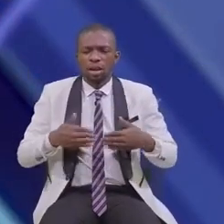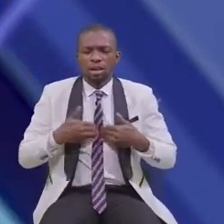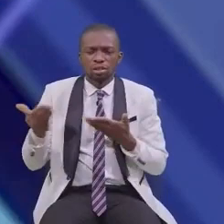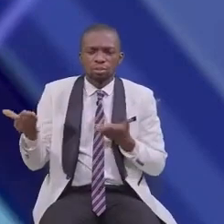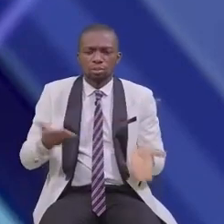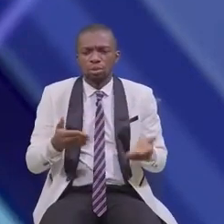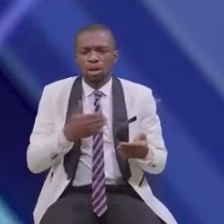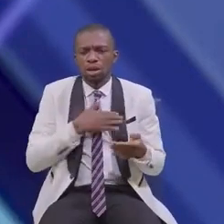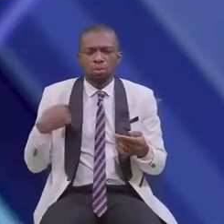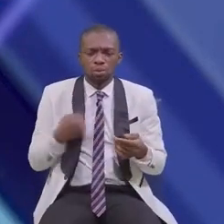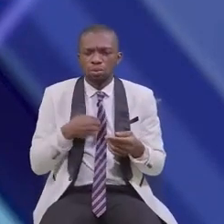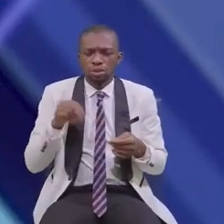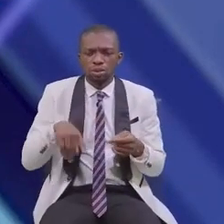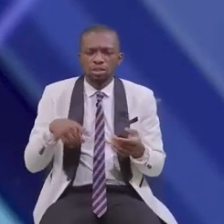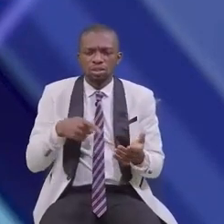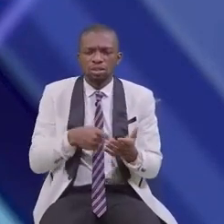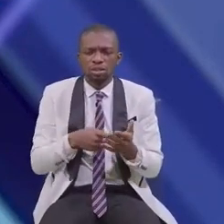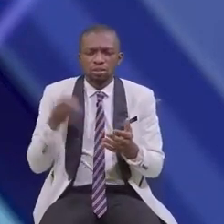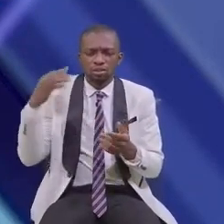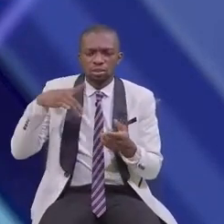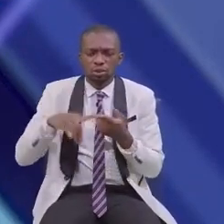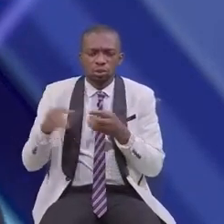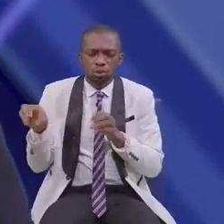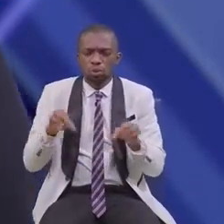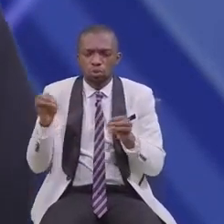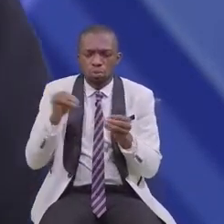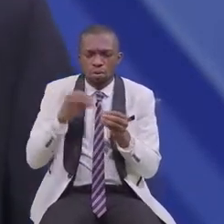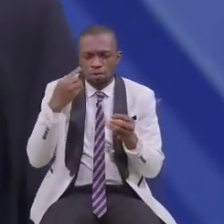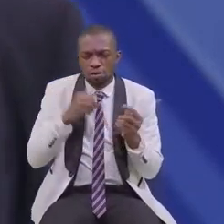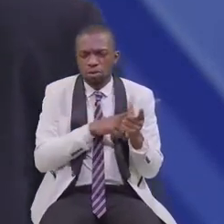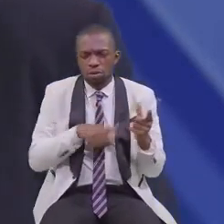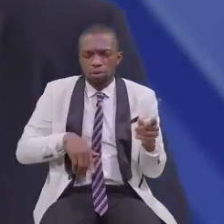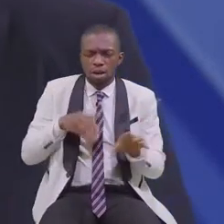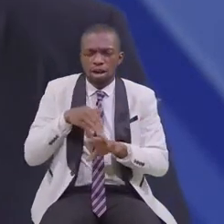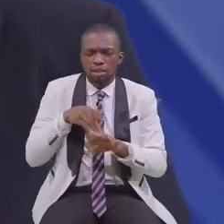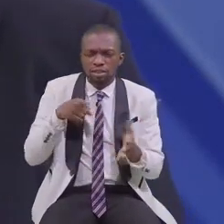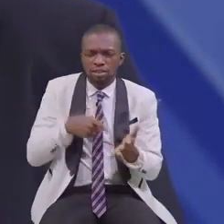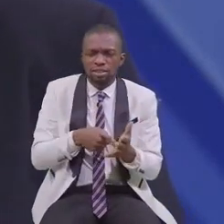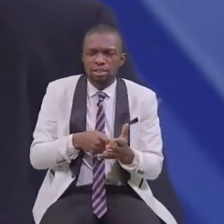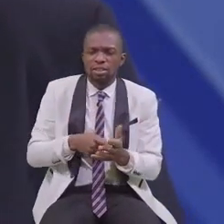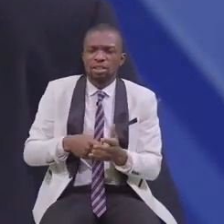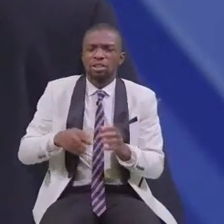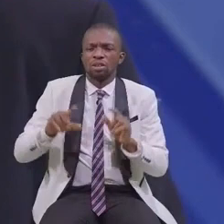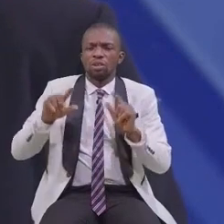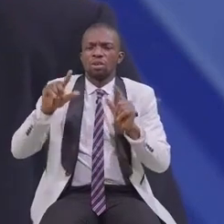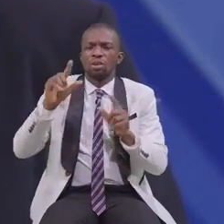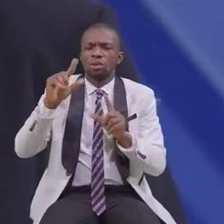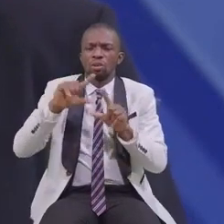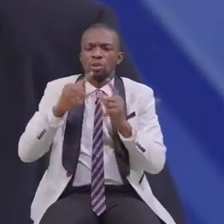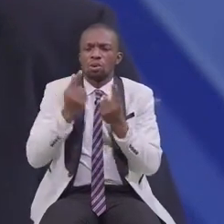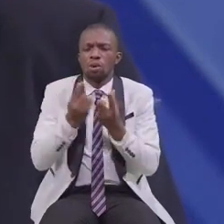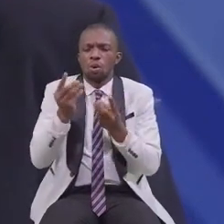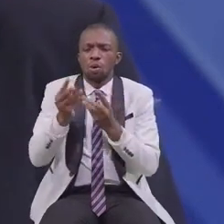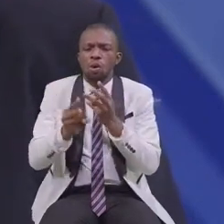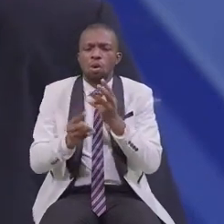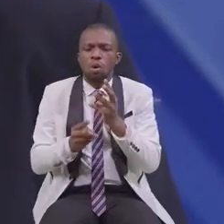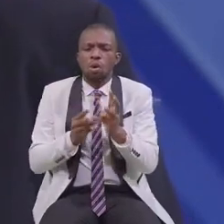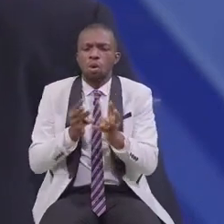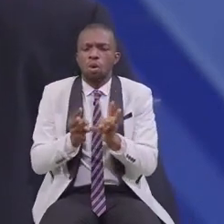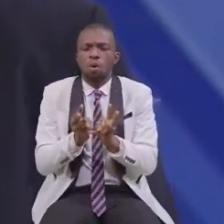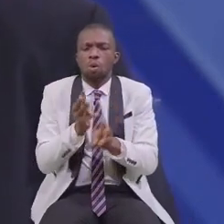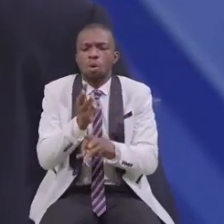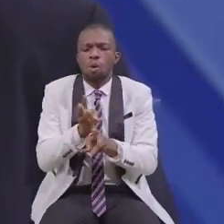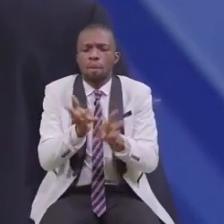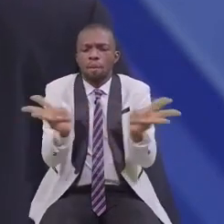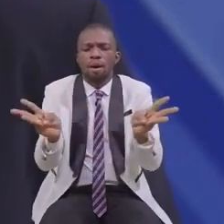this global harvest time. At the early church, 120 believers in the